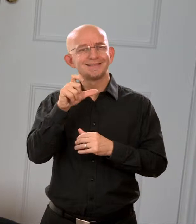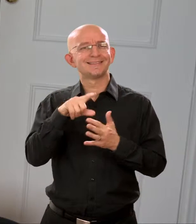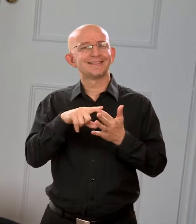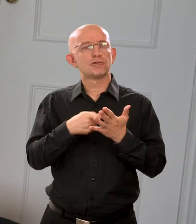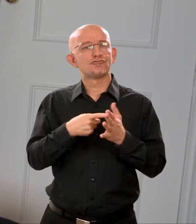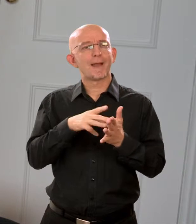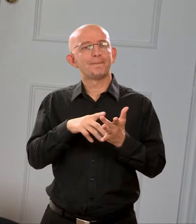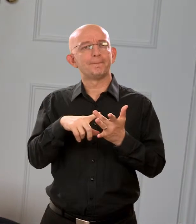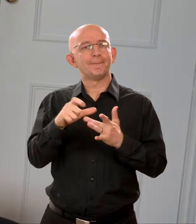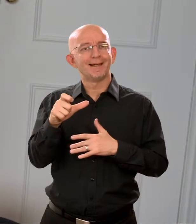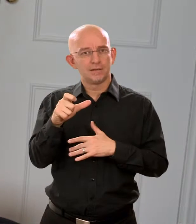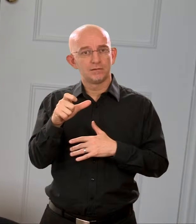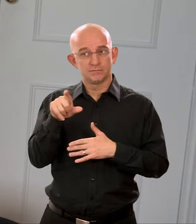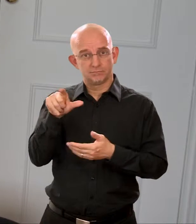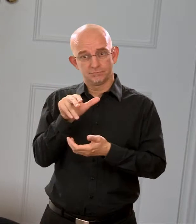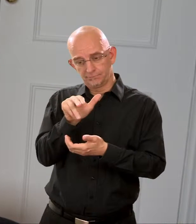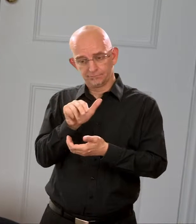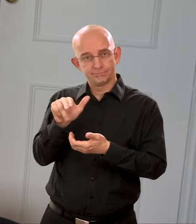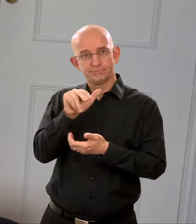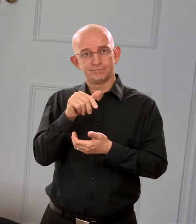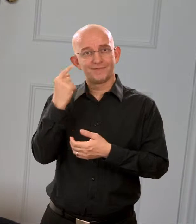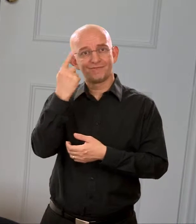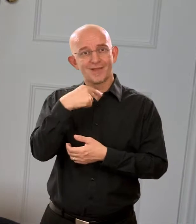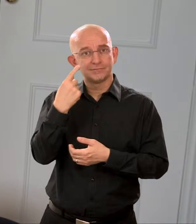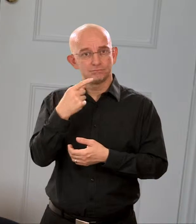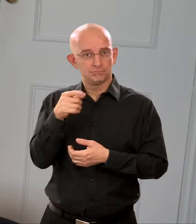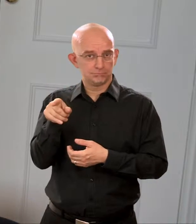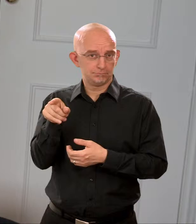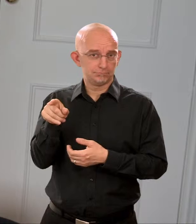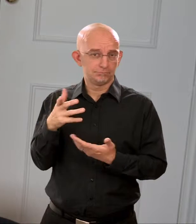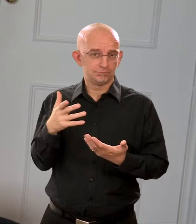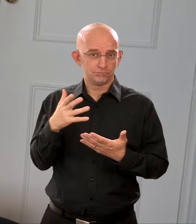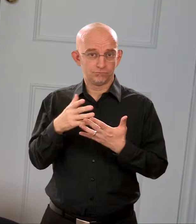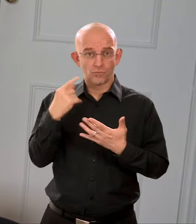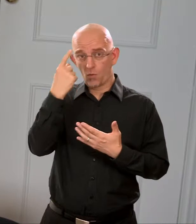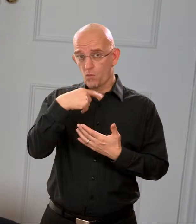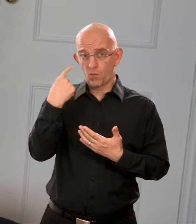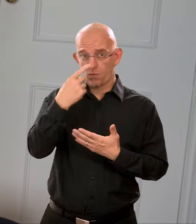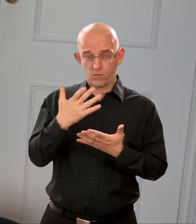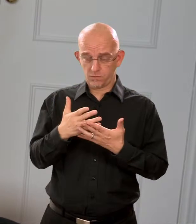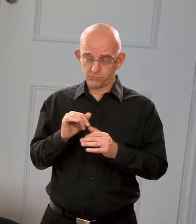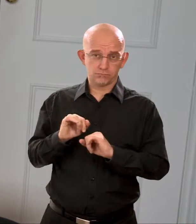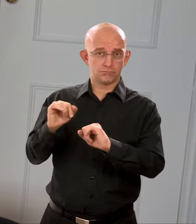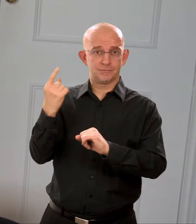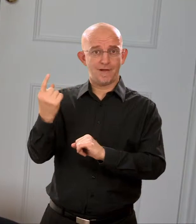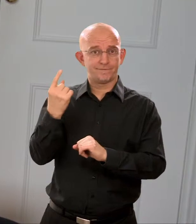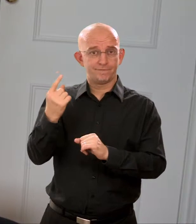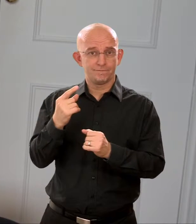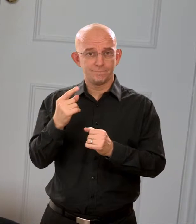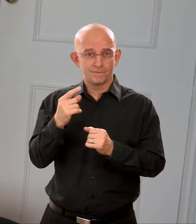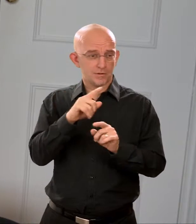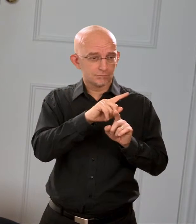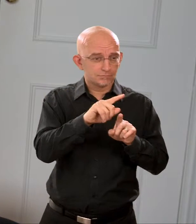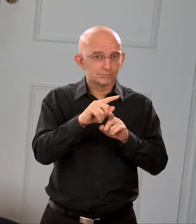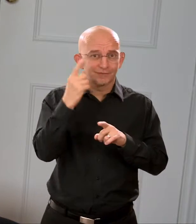face. The whole head is exclusively made by her. Every